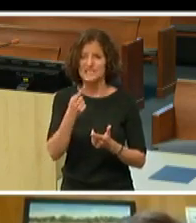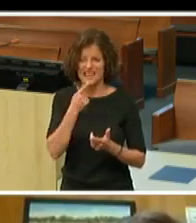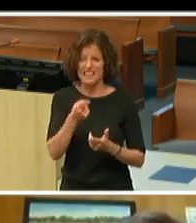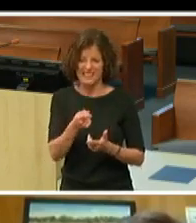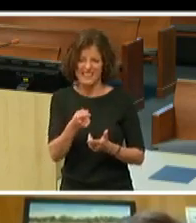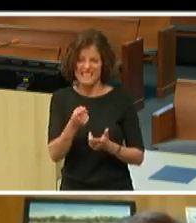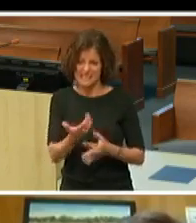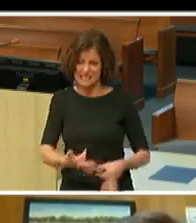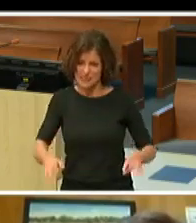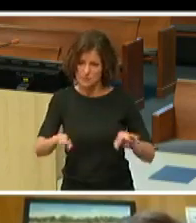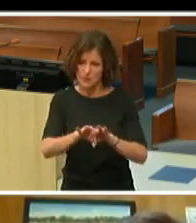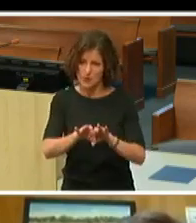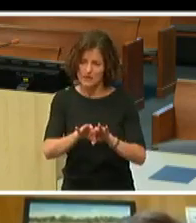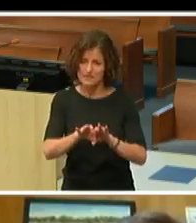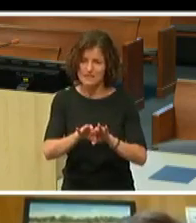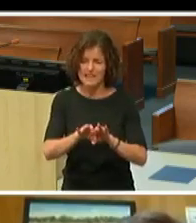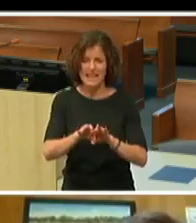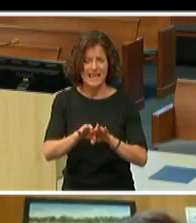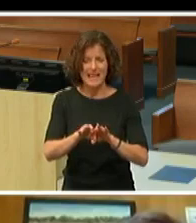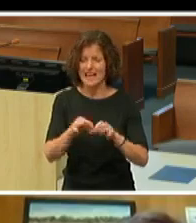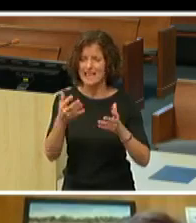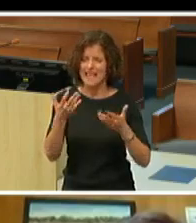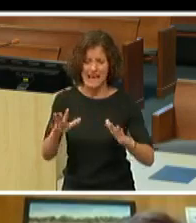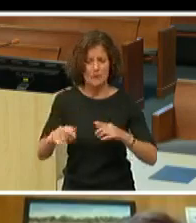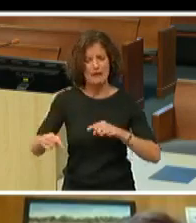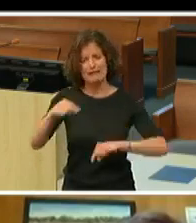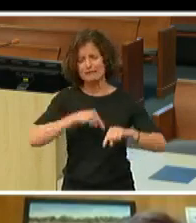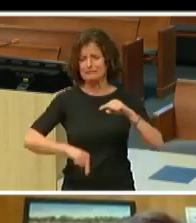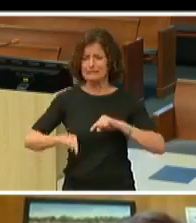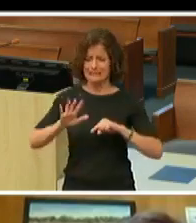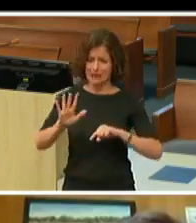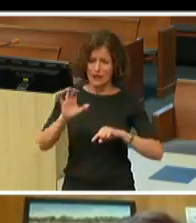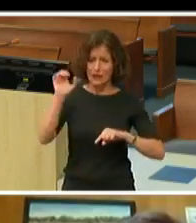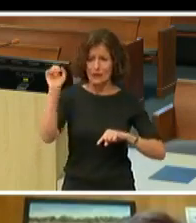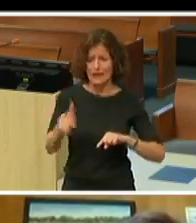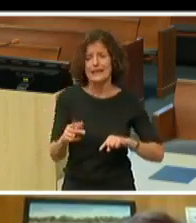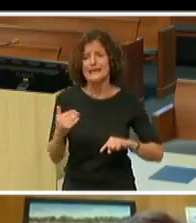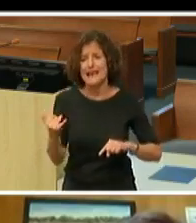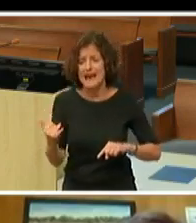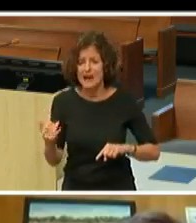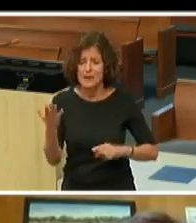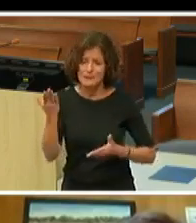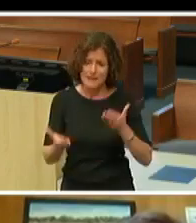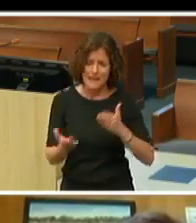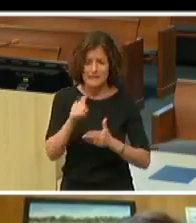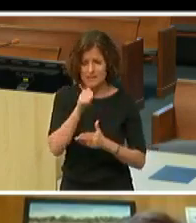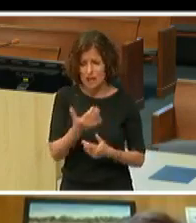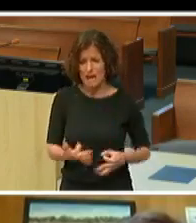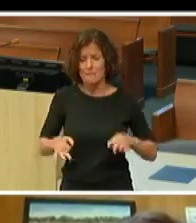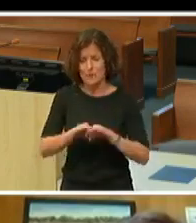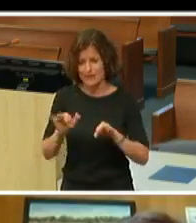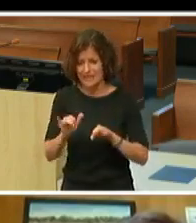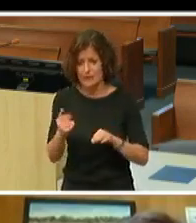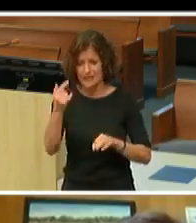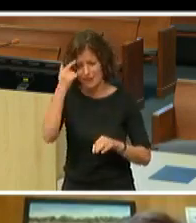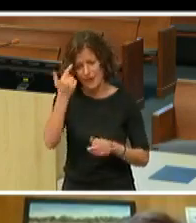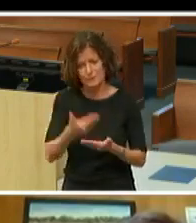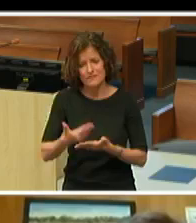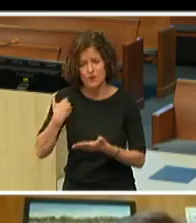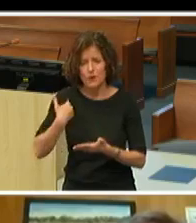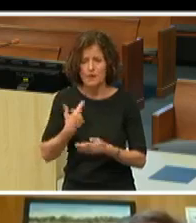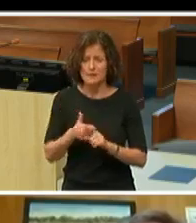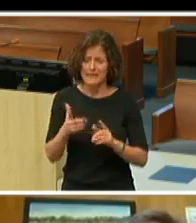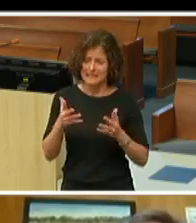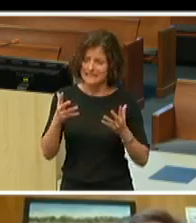really important. And I would hate to go back and say now, okay, well, maybe it's not as important as we thought. But